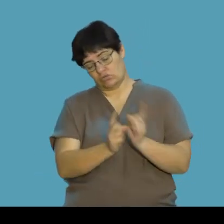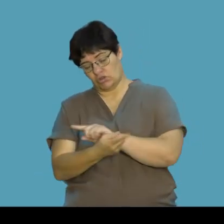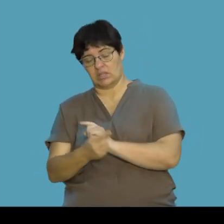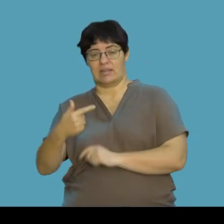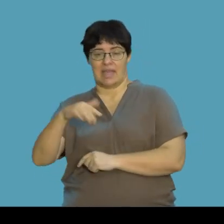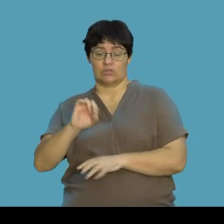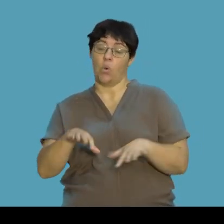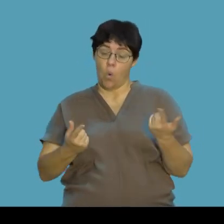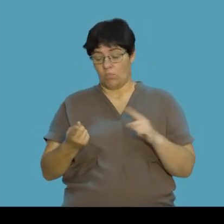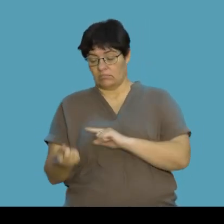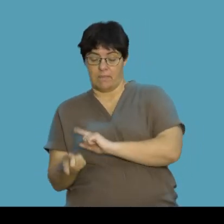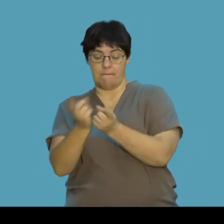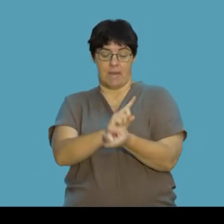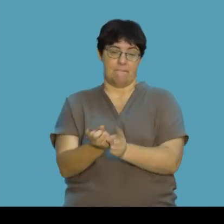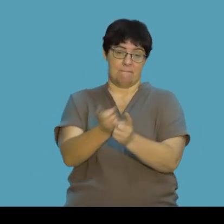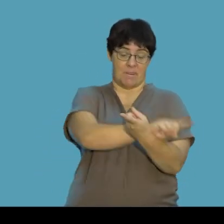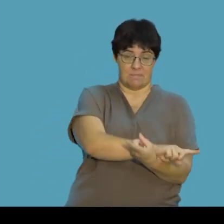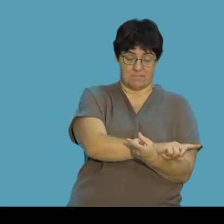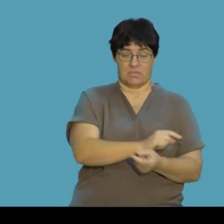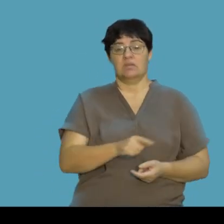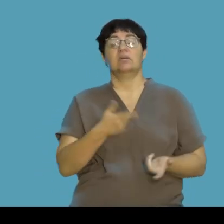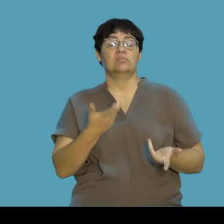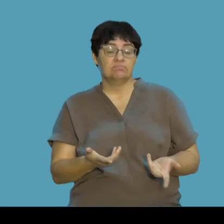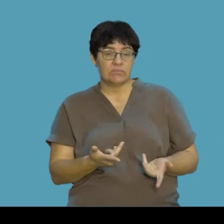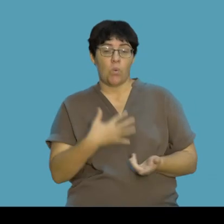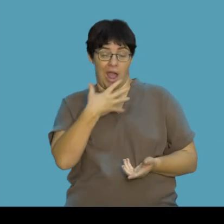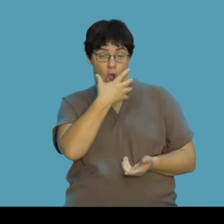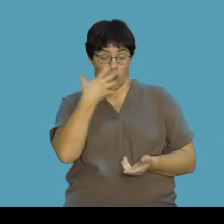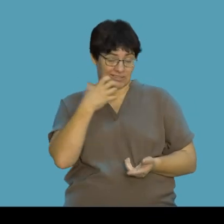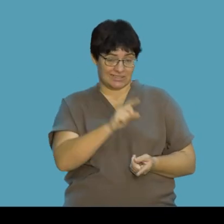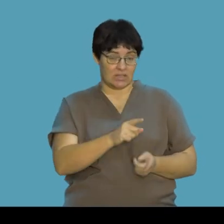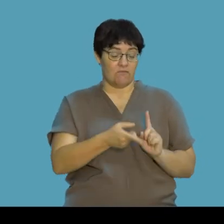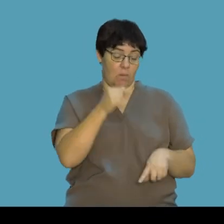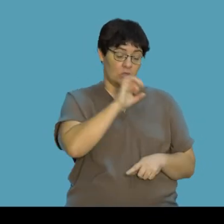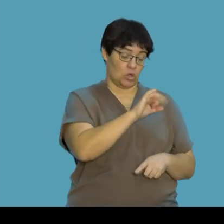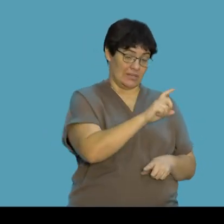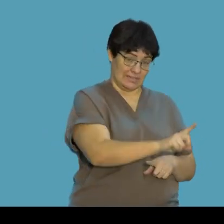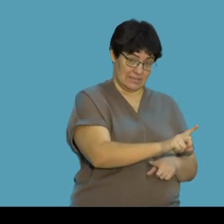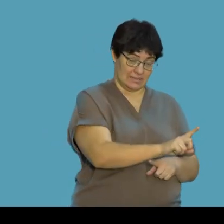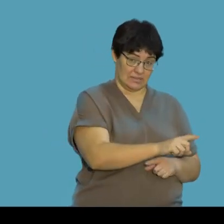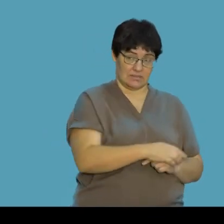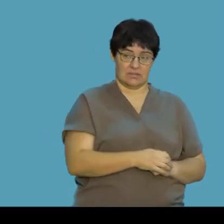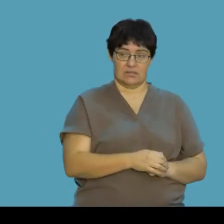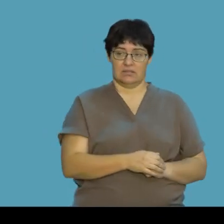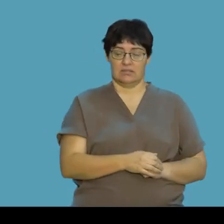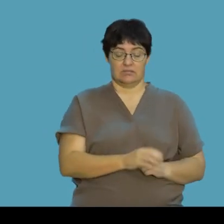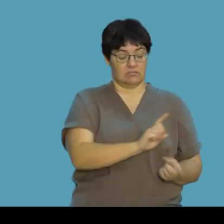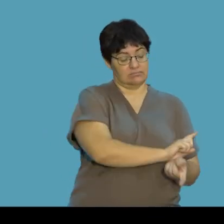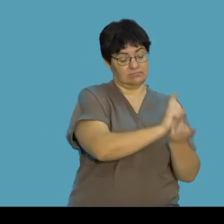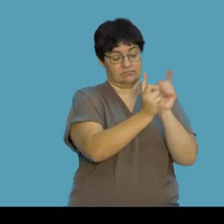versa. Okay, but because this is heating, so we are saying that from solid, we went to